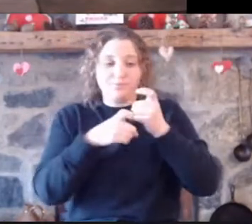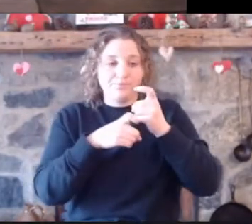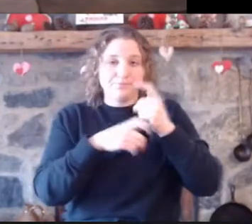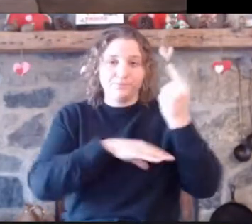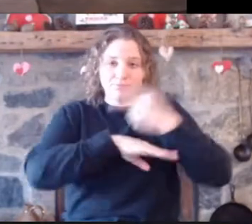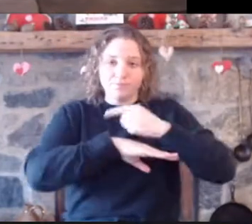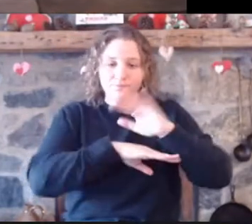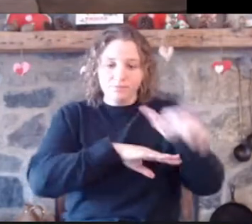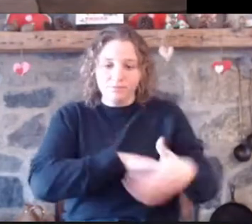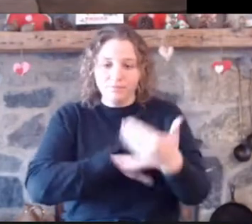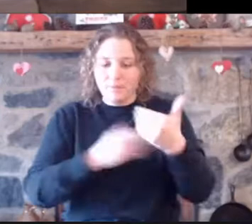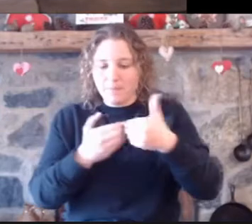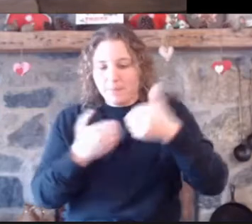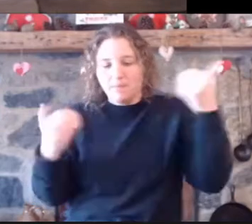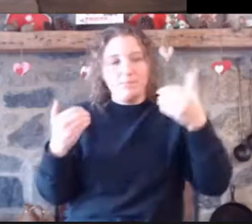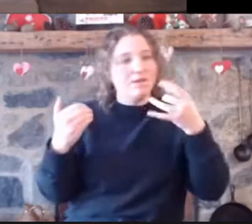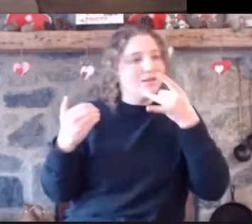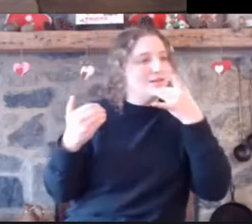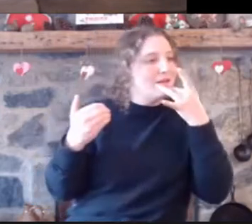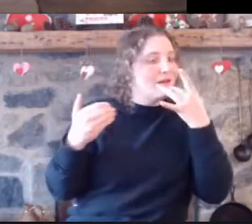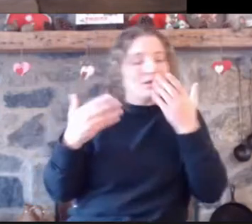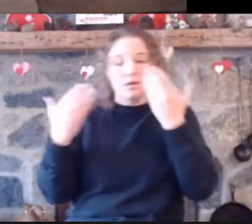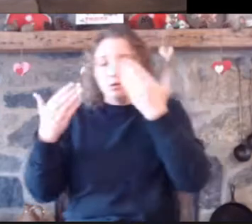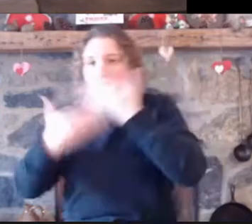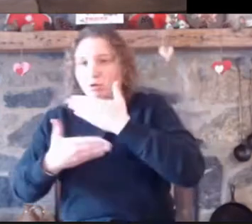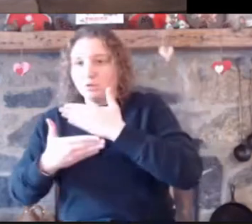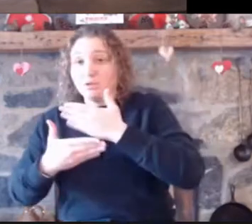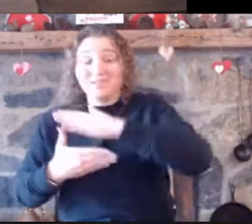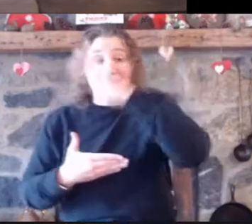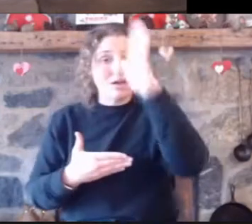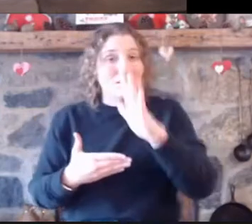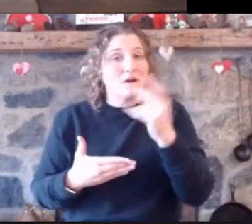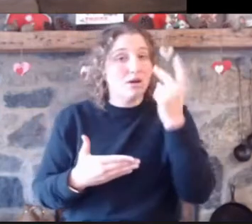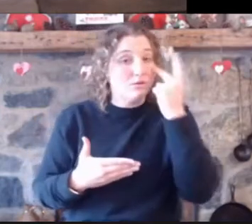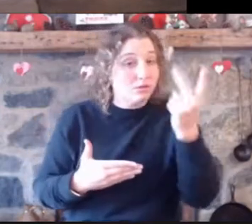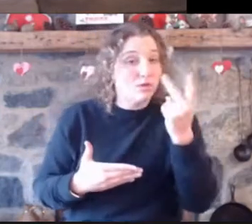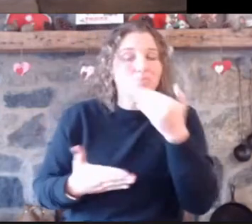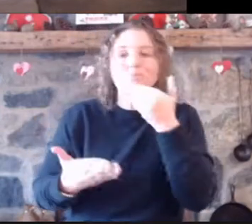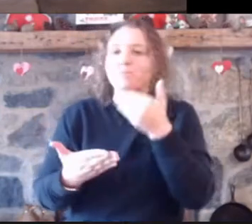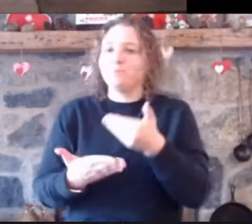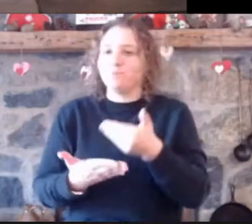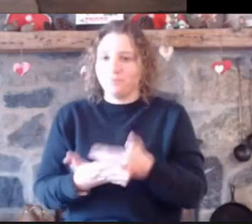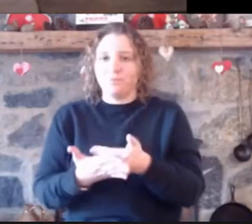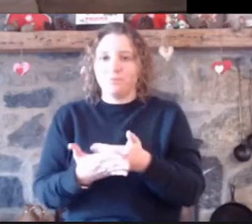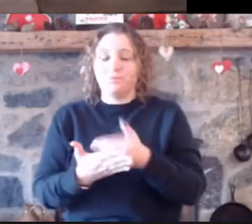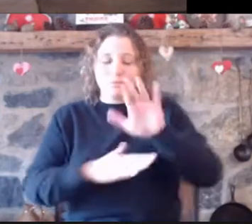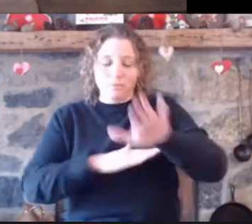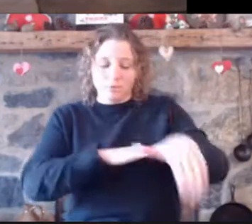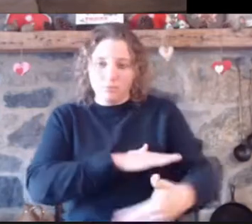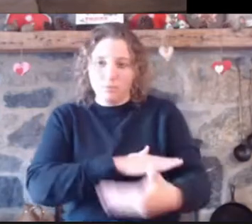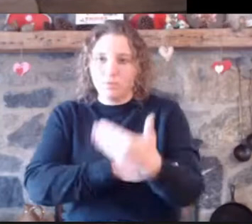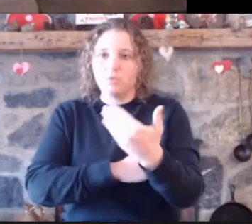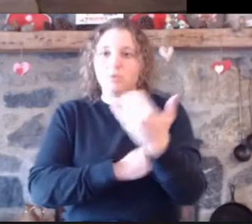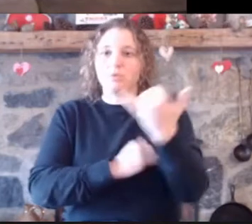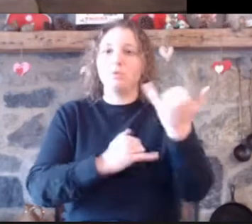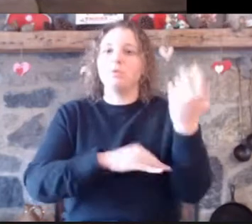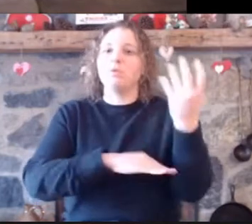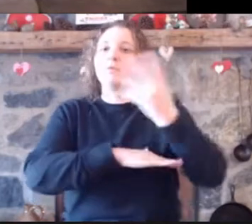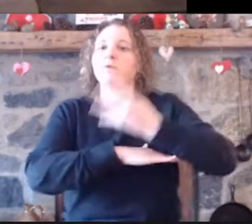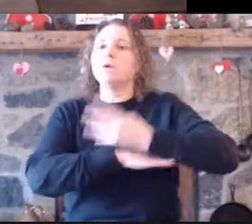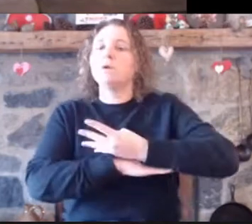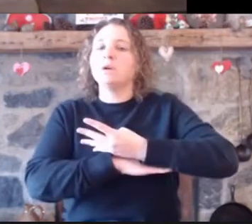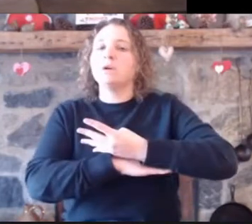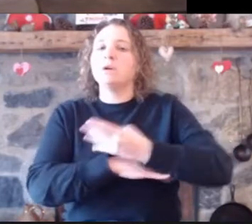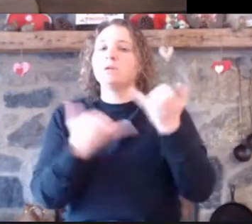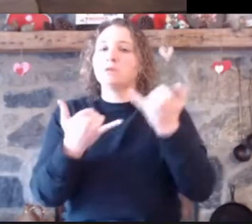to divide the light from the darkness. And God saw that it was good. And the evening and the morning were the fourth day. So we pick